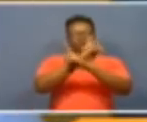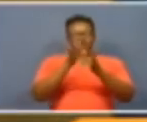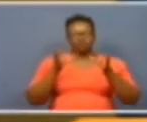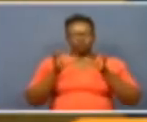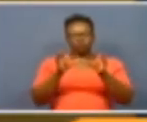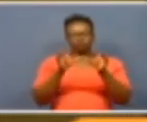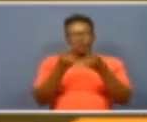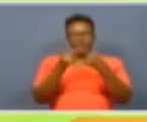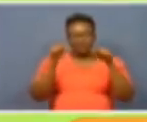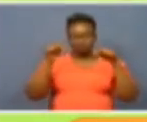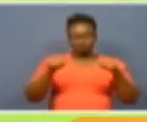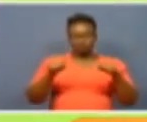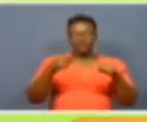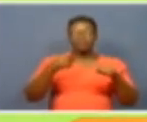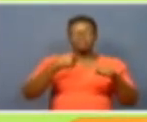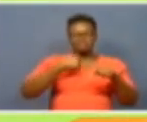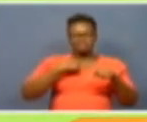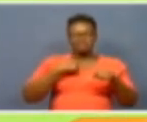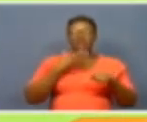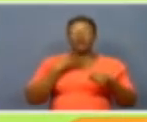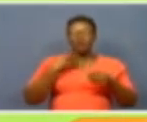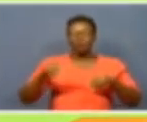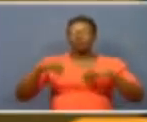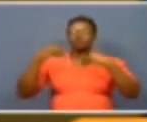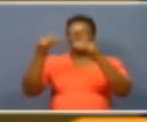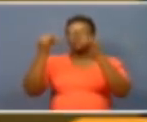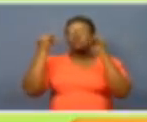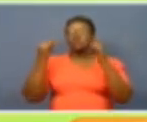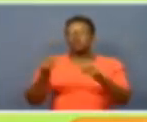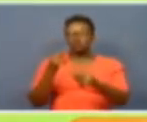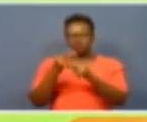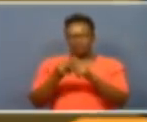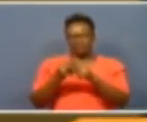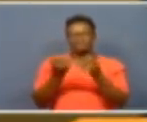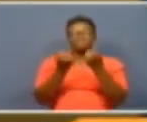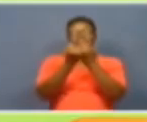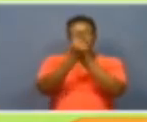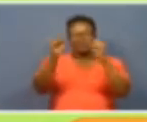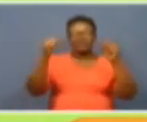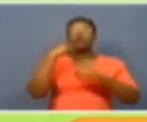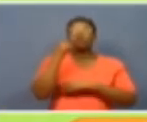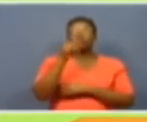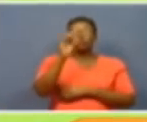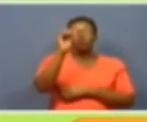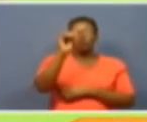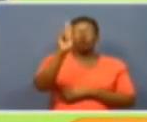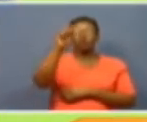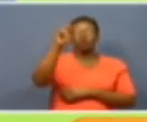But today, I am here to give you a name. President Onye.